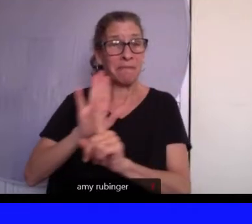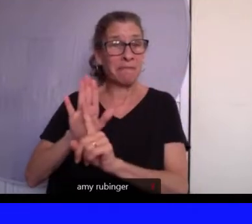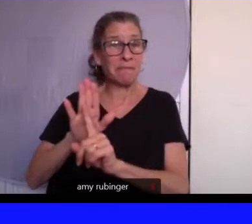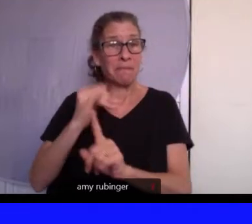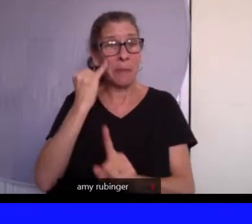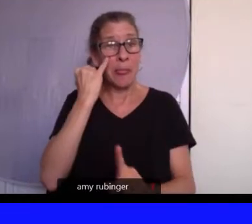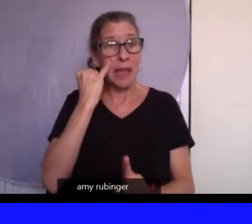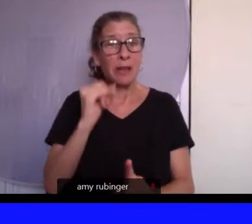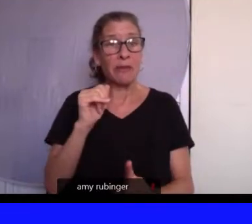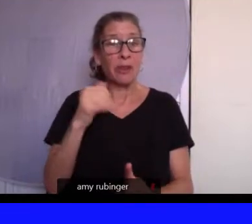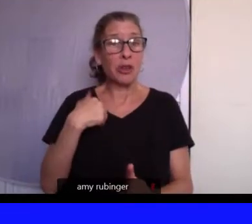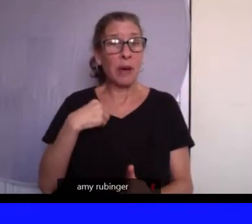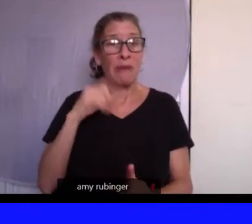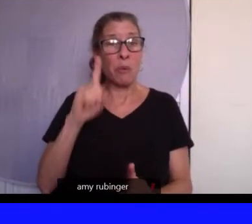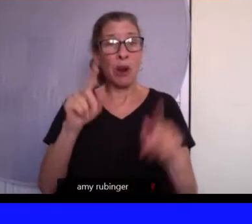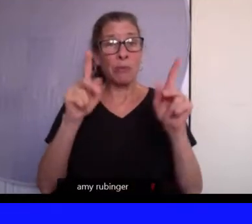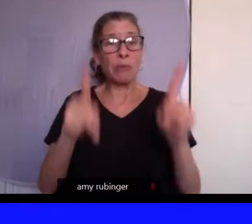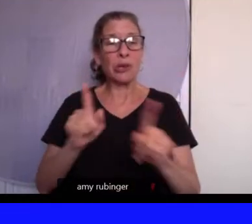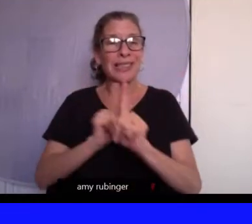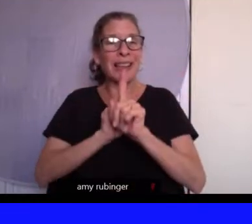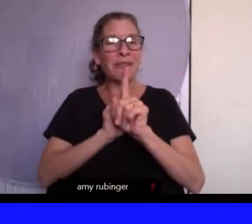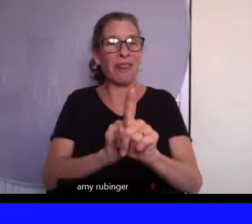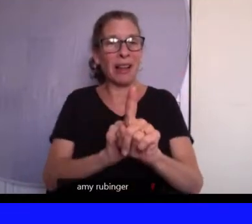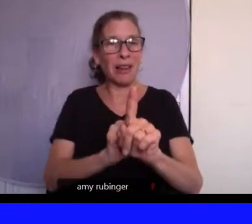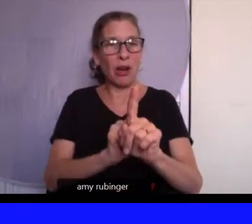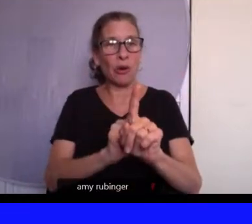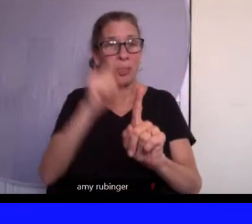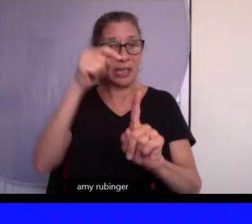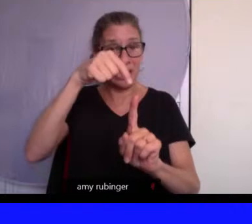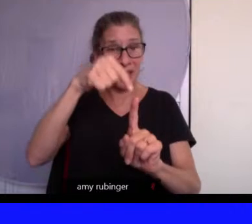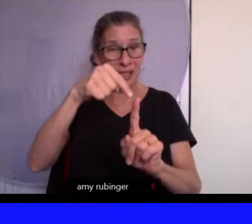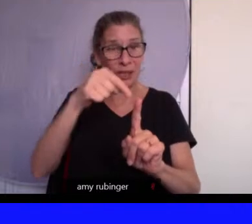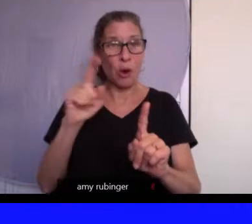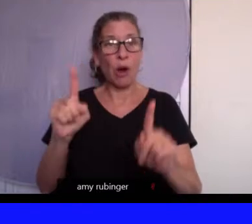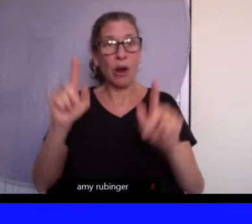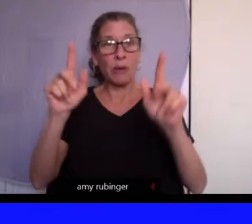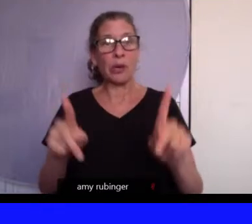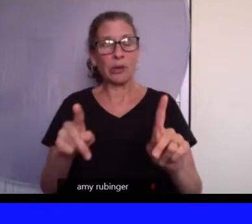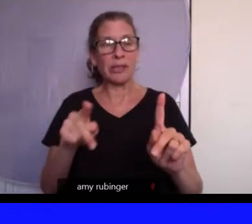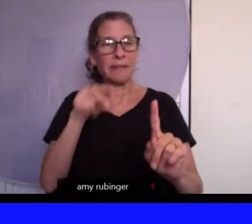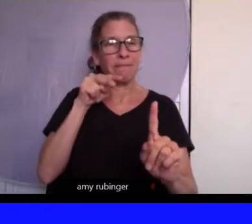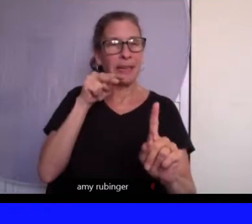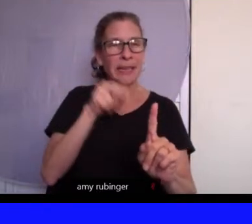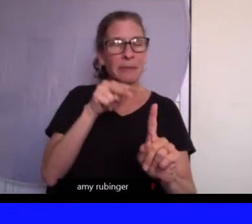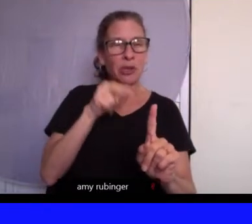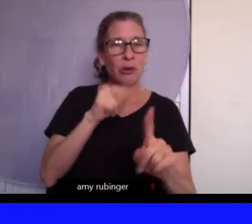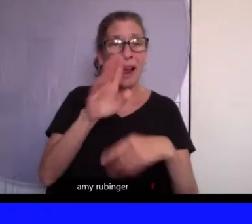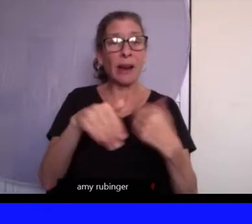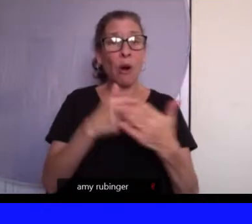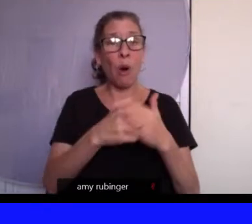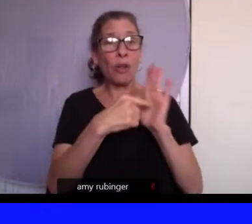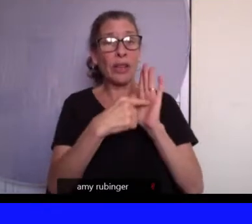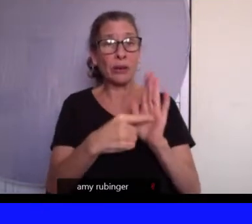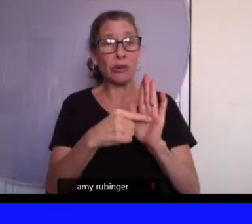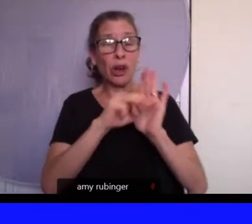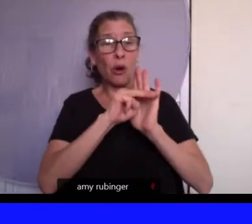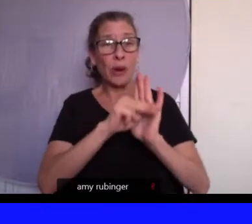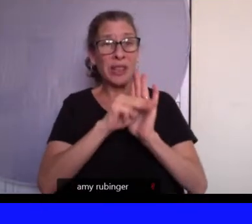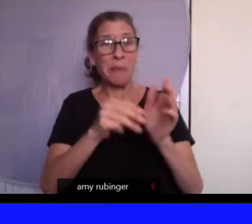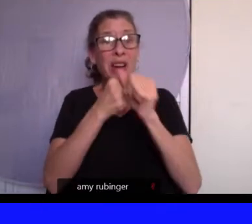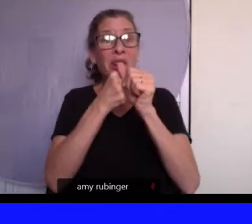make I wonder whether that would make a difference. I don't know if that could make a difference, but I think we will find out from this,